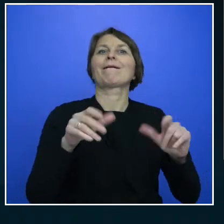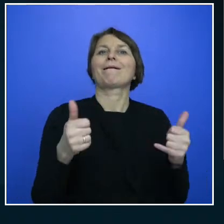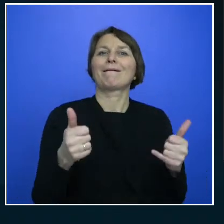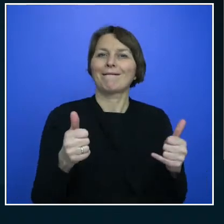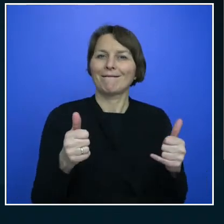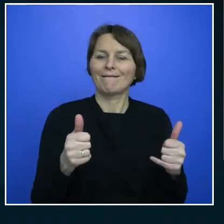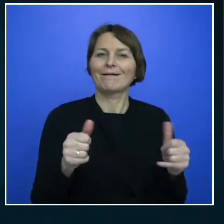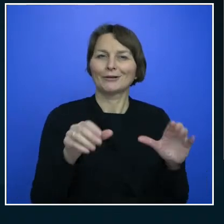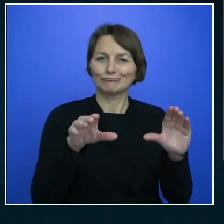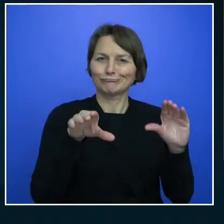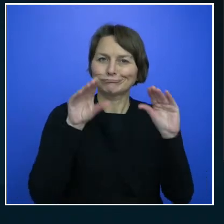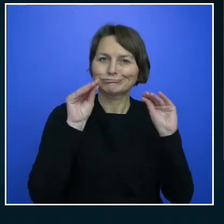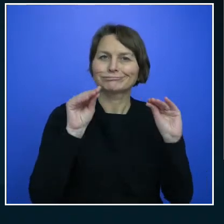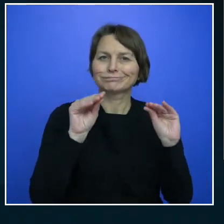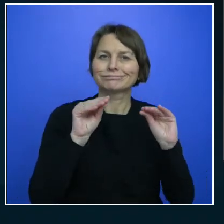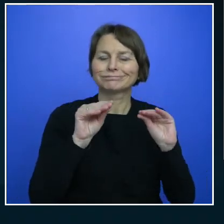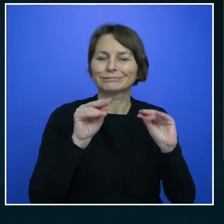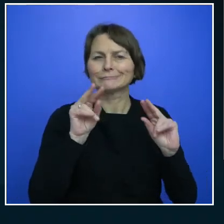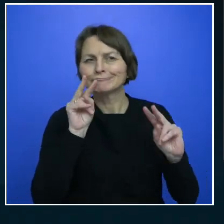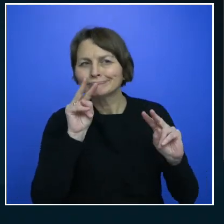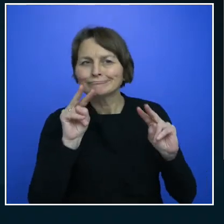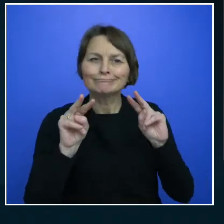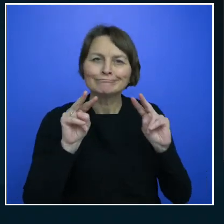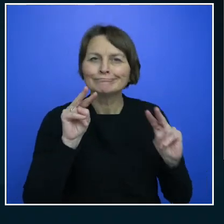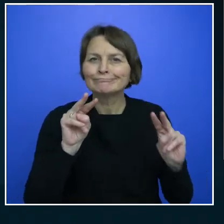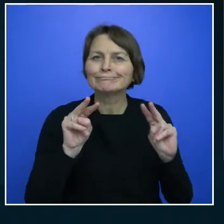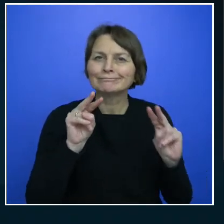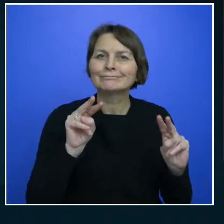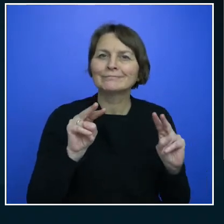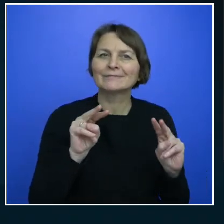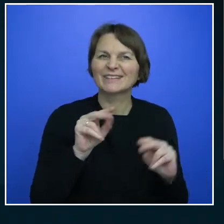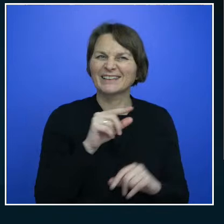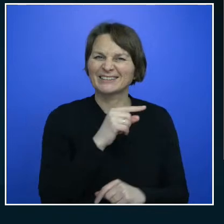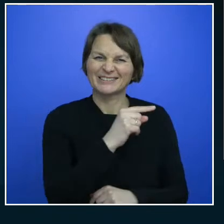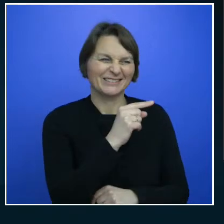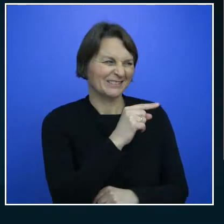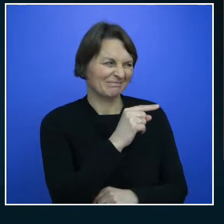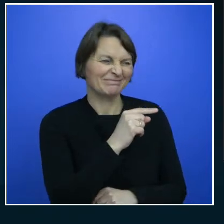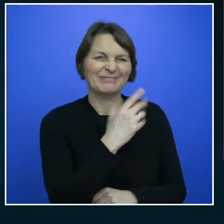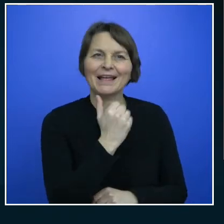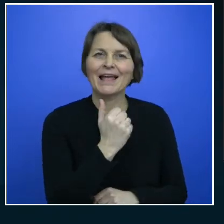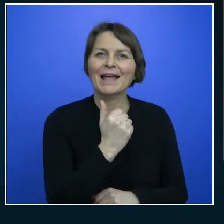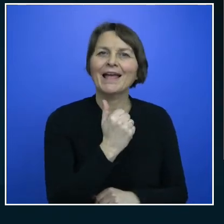they have also, that I like about the academic, they have also a